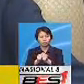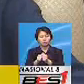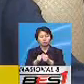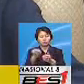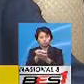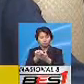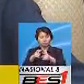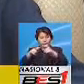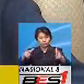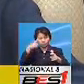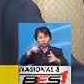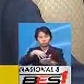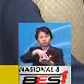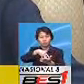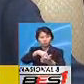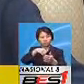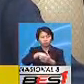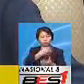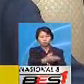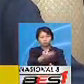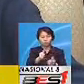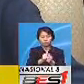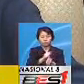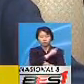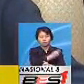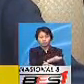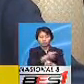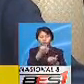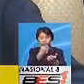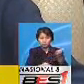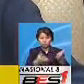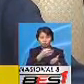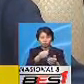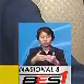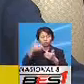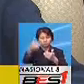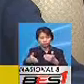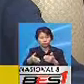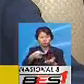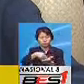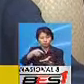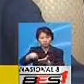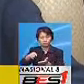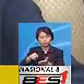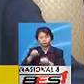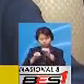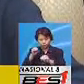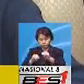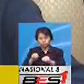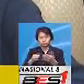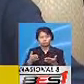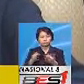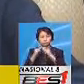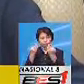economies, further weakness in the commodity and energy prices, and further expenditure adjustments by